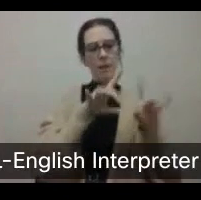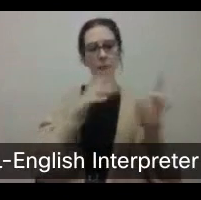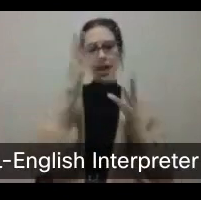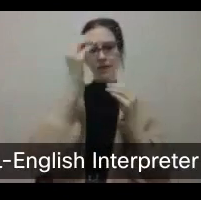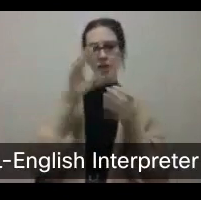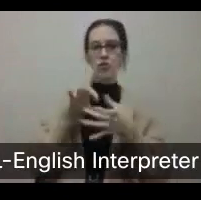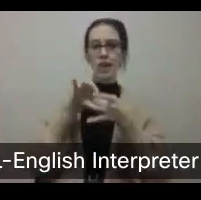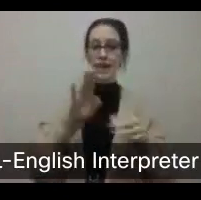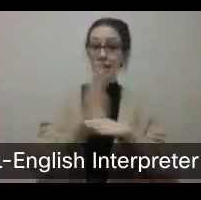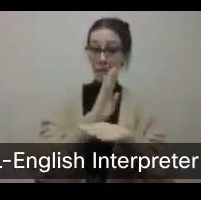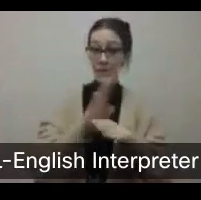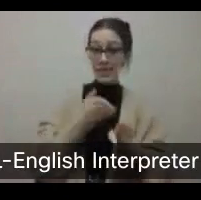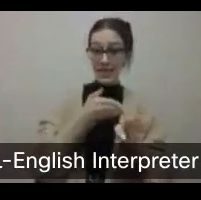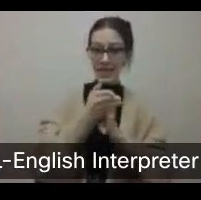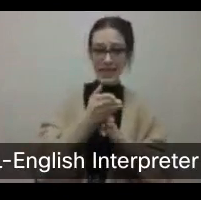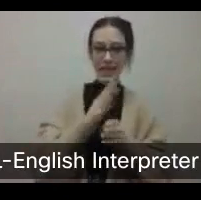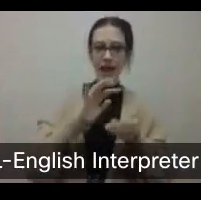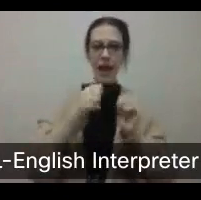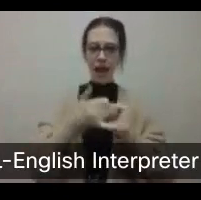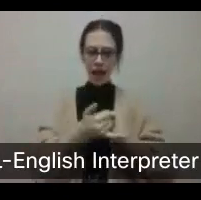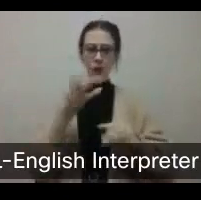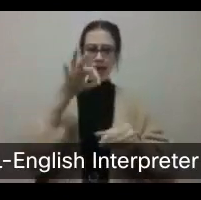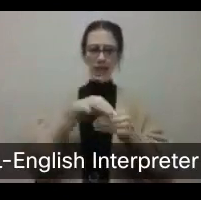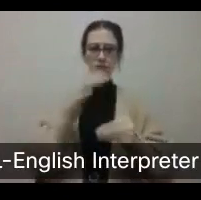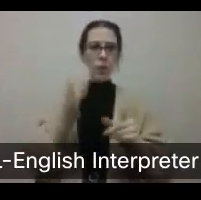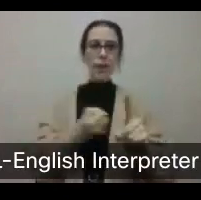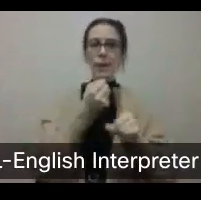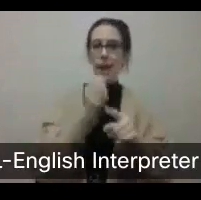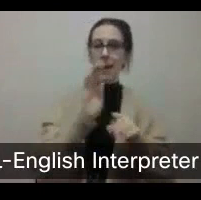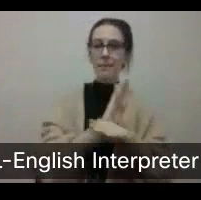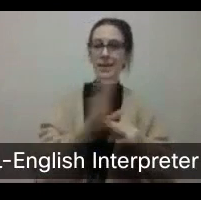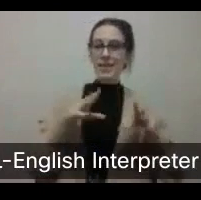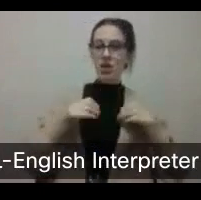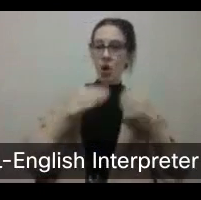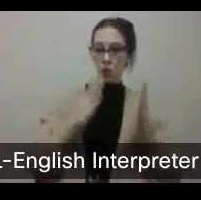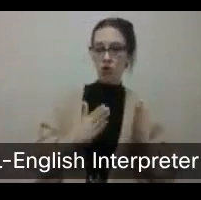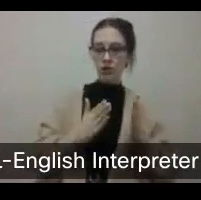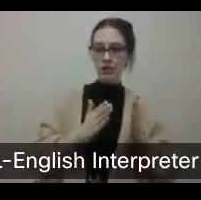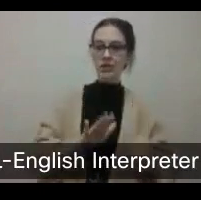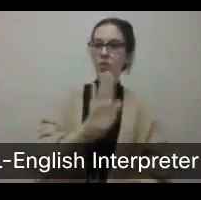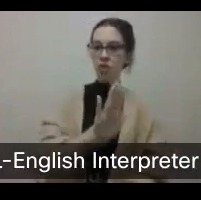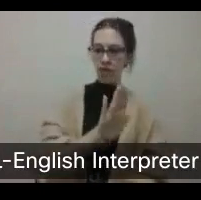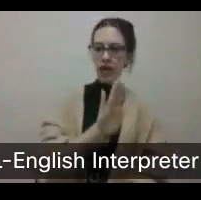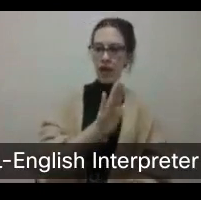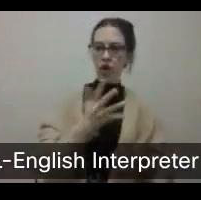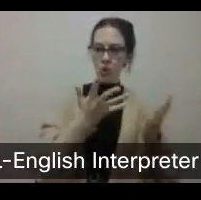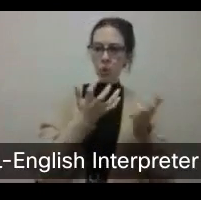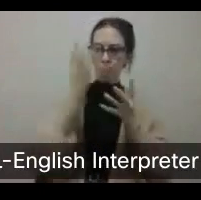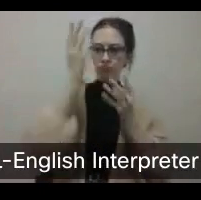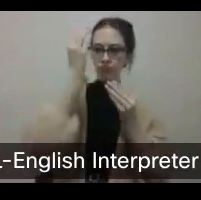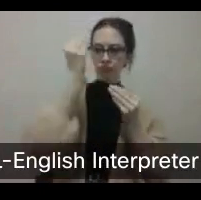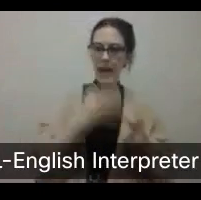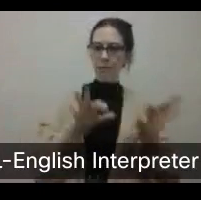choose to paraphrase information from the article that's more about that topic for their reflection. On the other hand, the